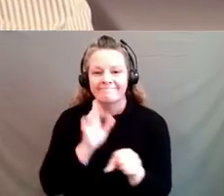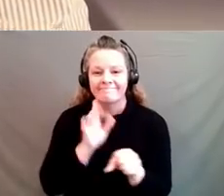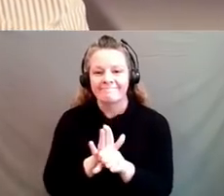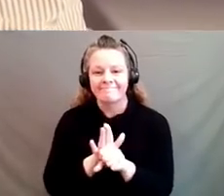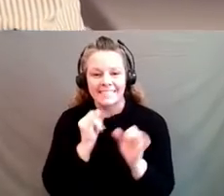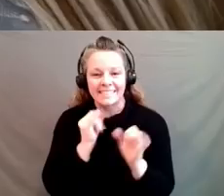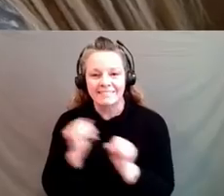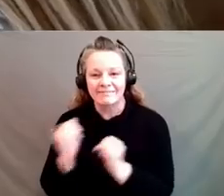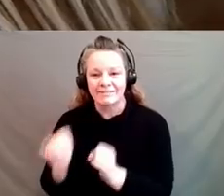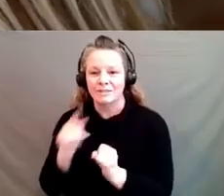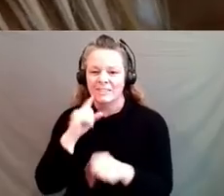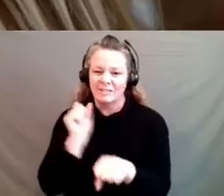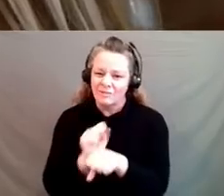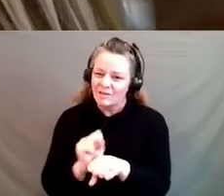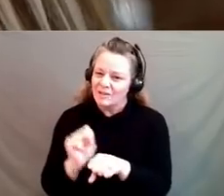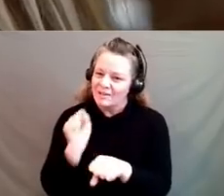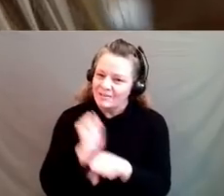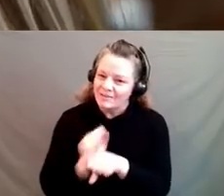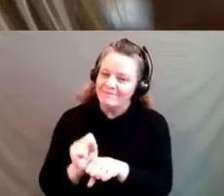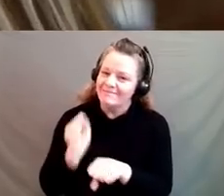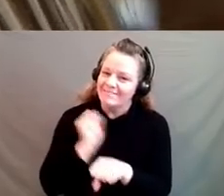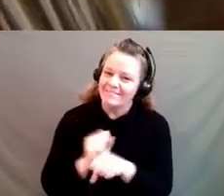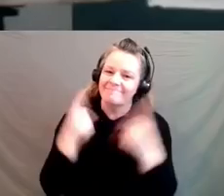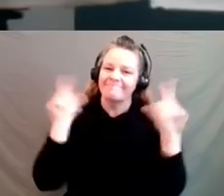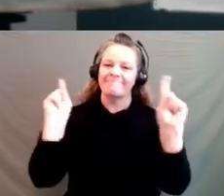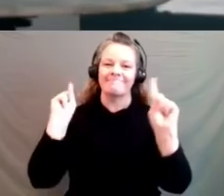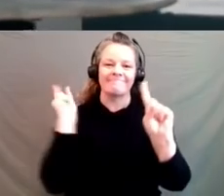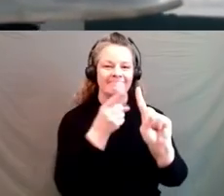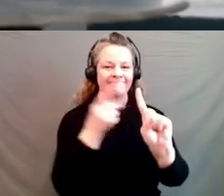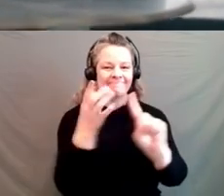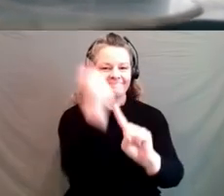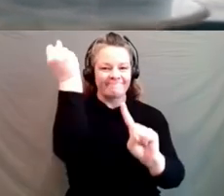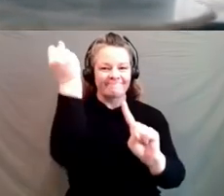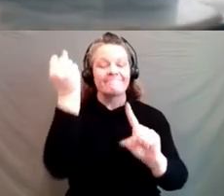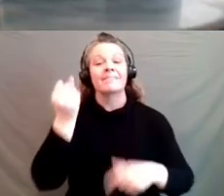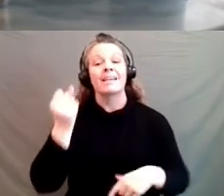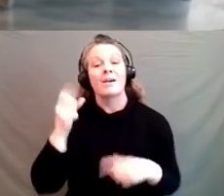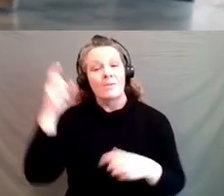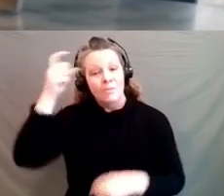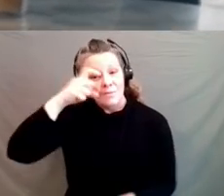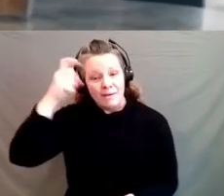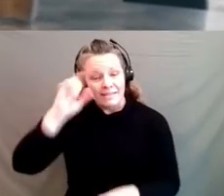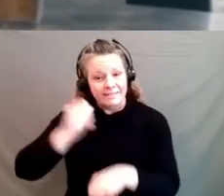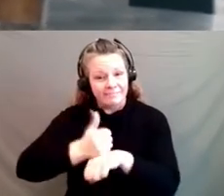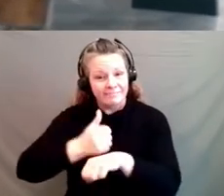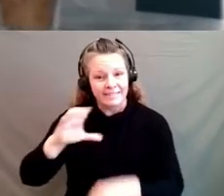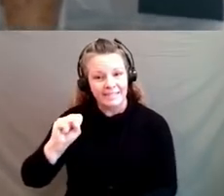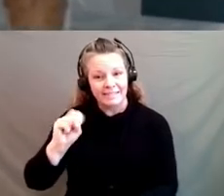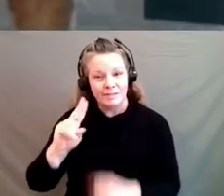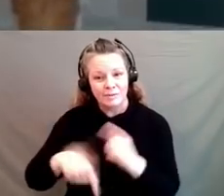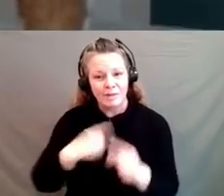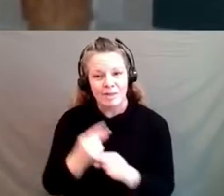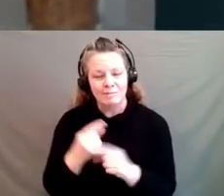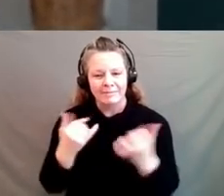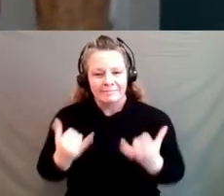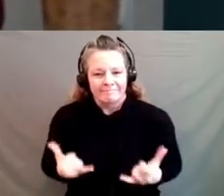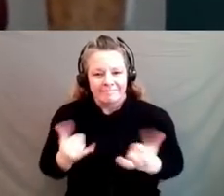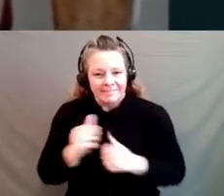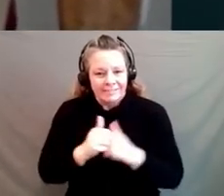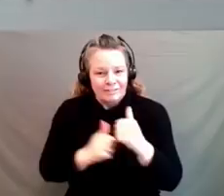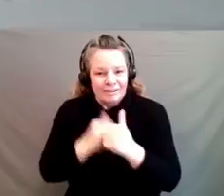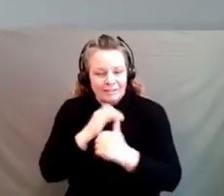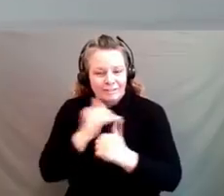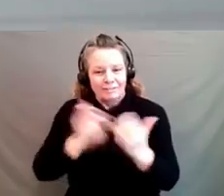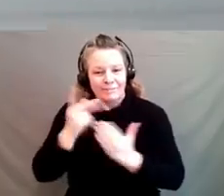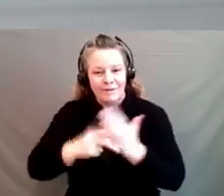worked incredibly hard to reach this milestone. They wisely put CSU Global's modern structure and program offerings to